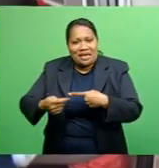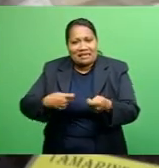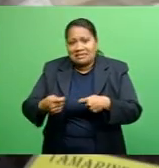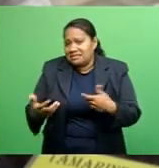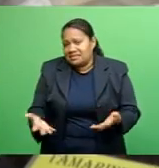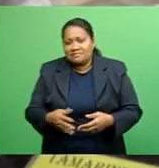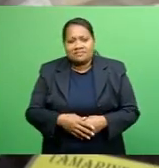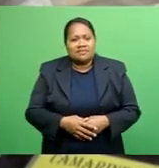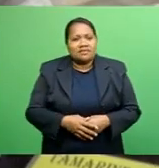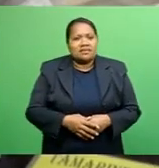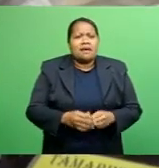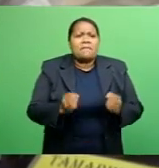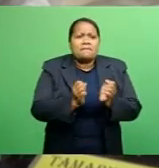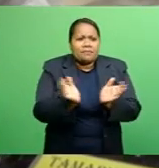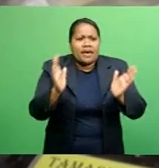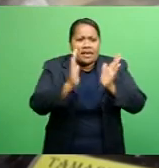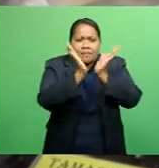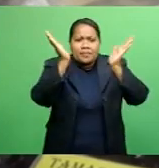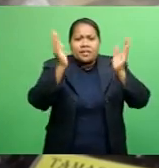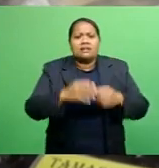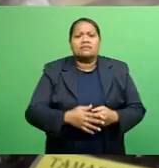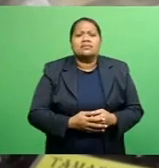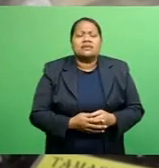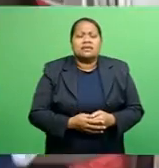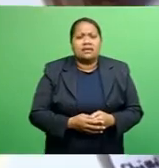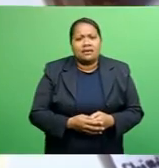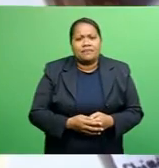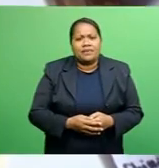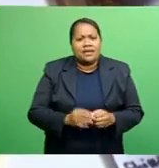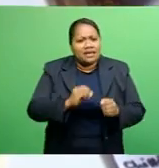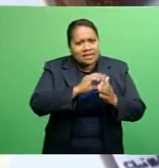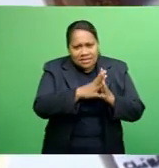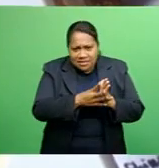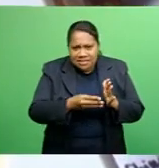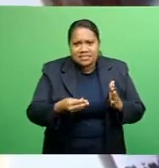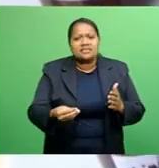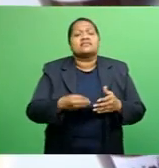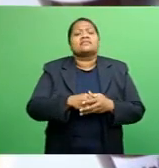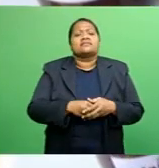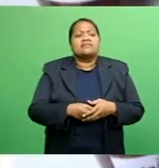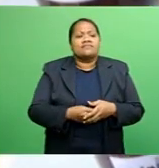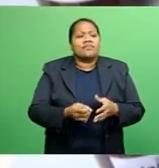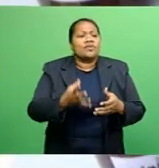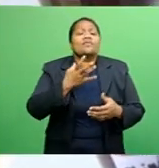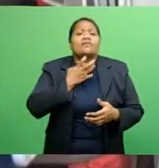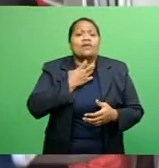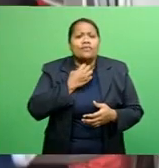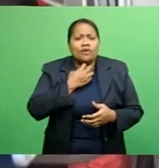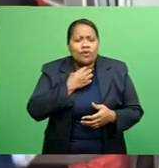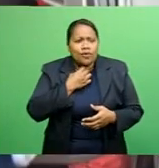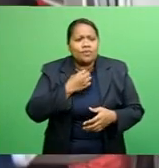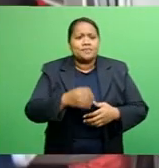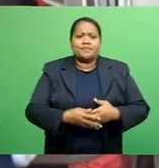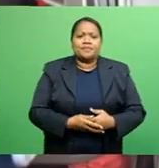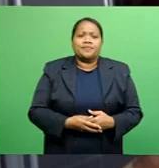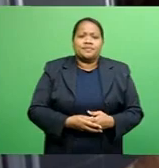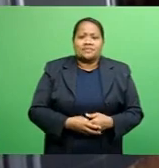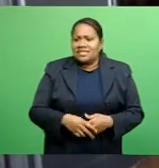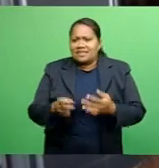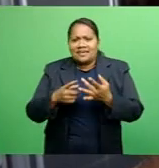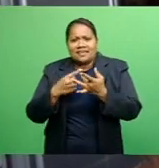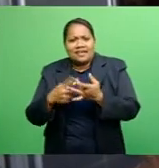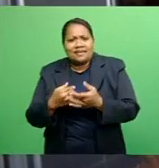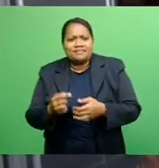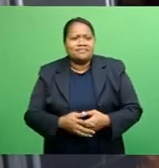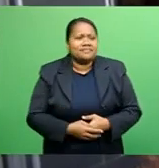eggplant, ebi, and roro. Roro is the main one, so yes. This